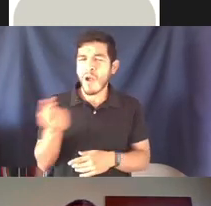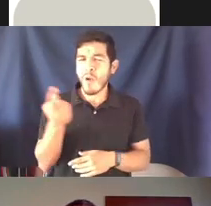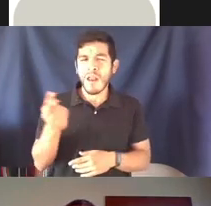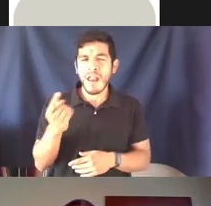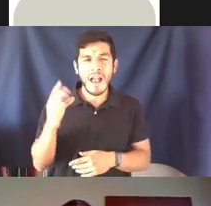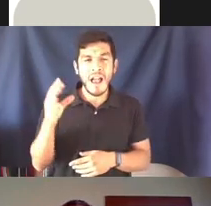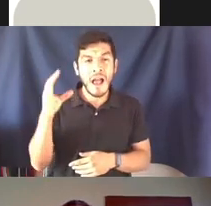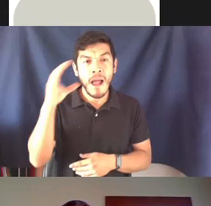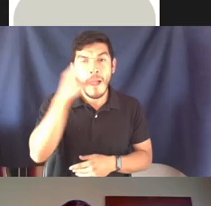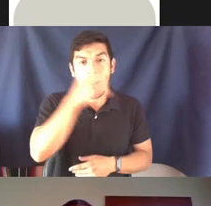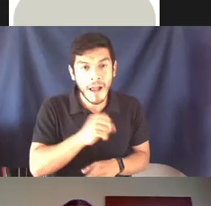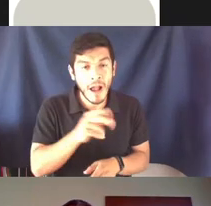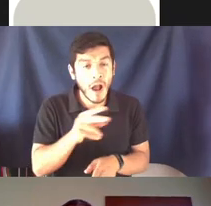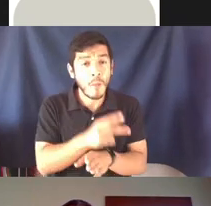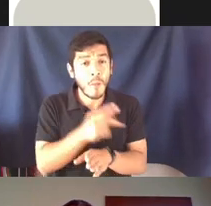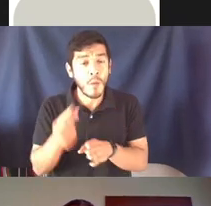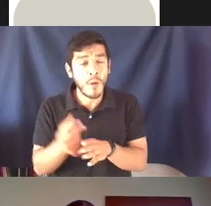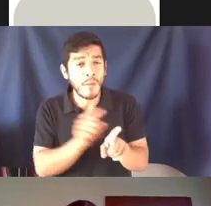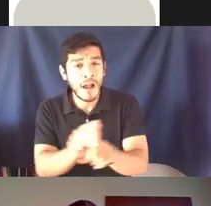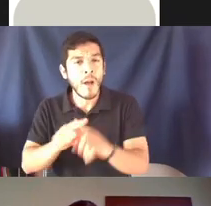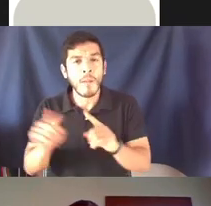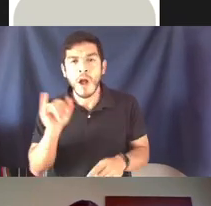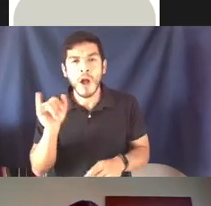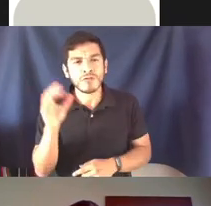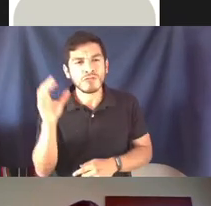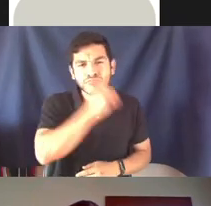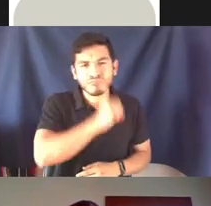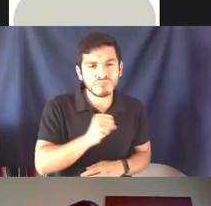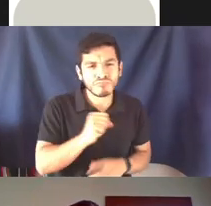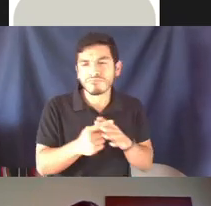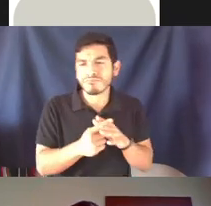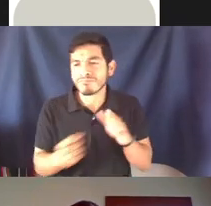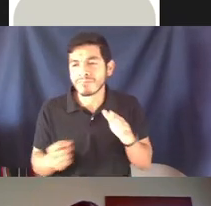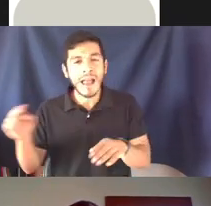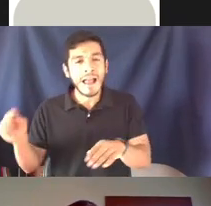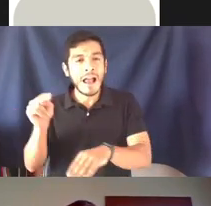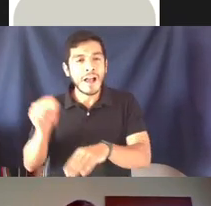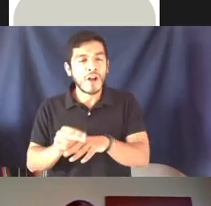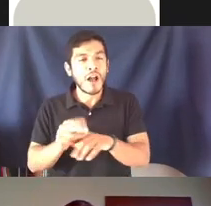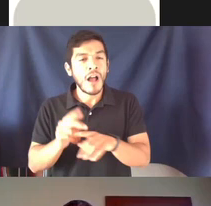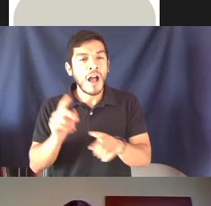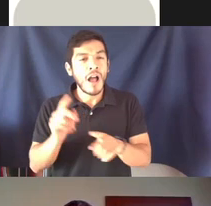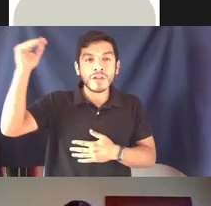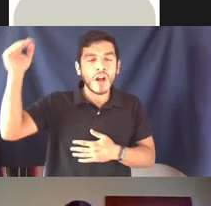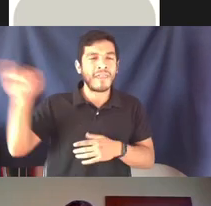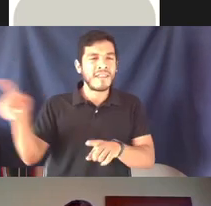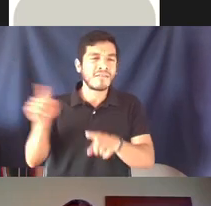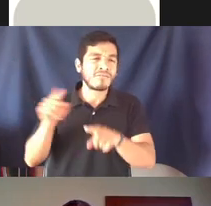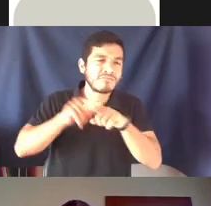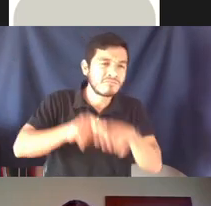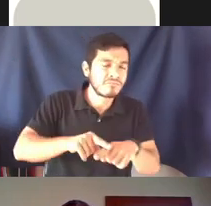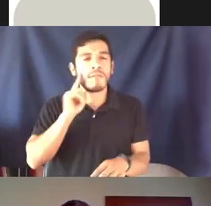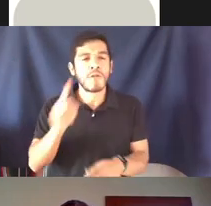they're also missing those natural adults that they relied on for guidance as well. And certainly we've, I think,